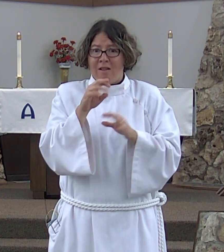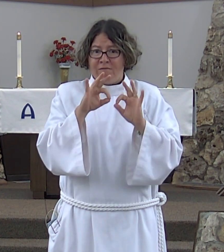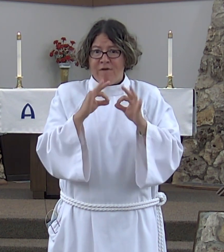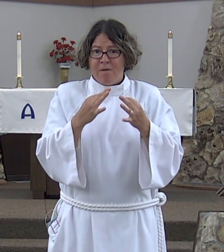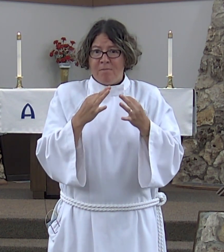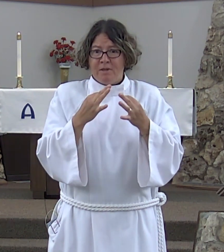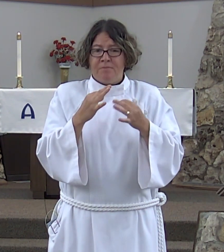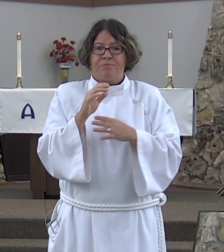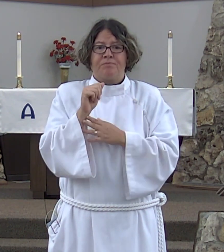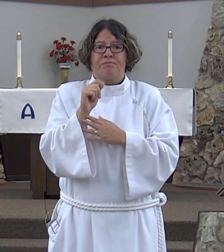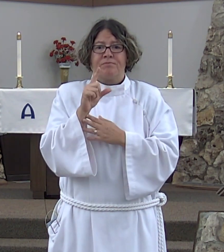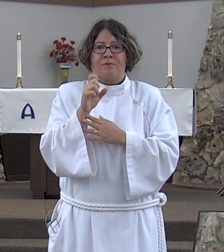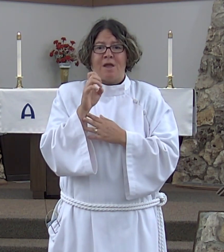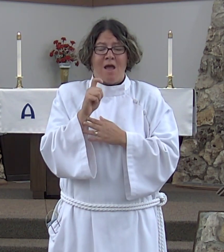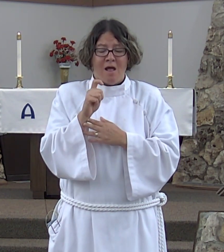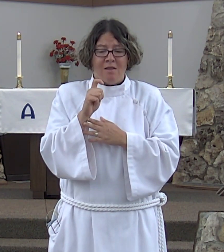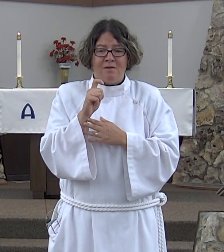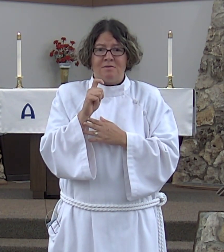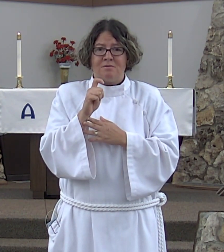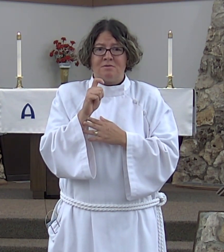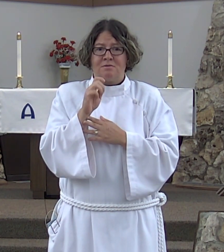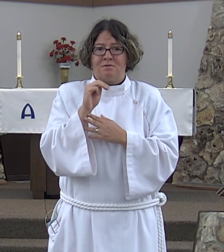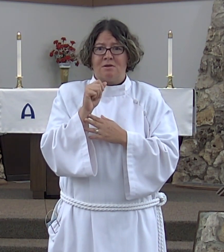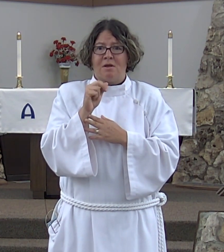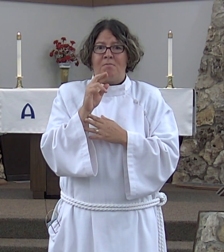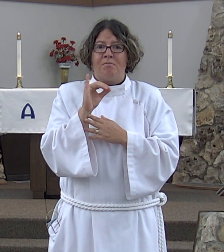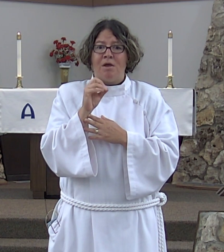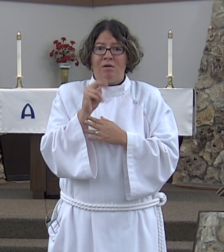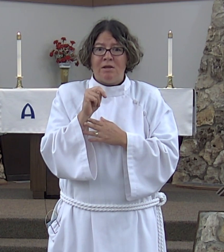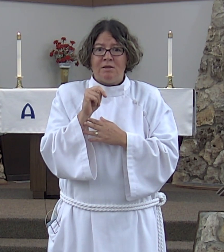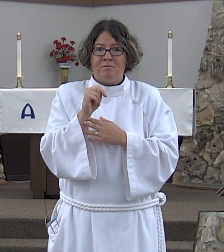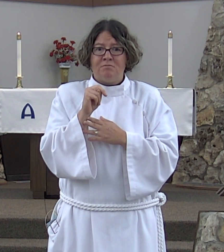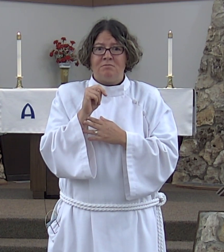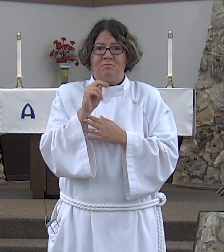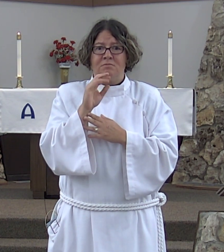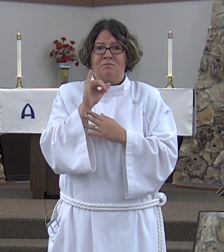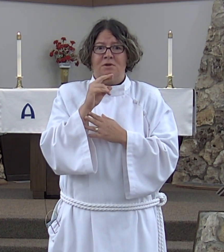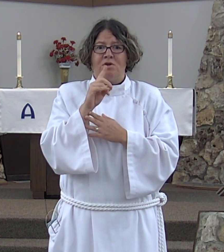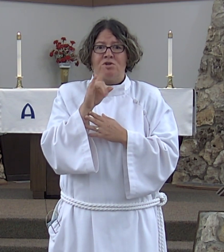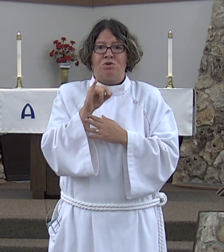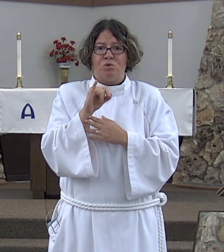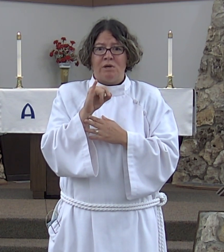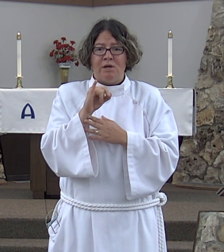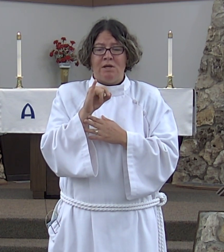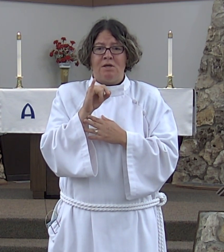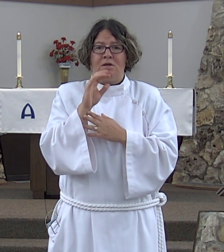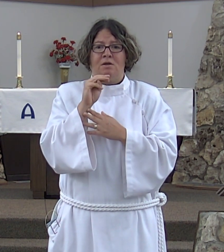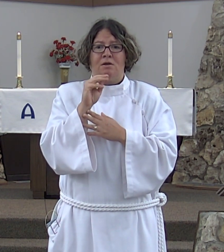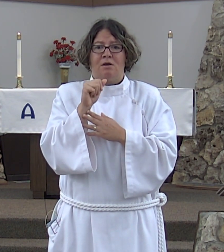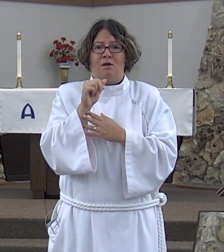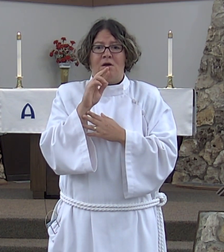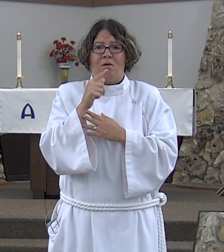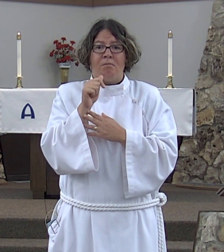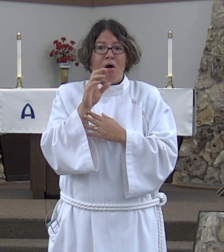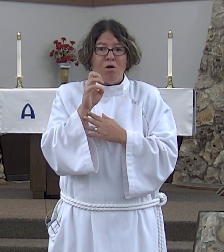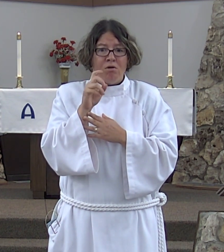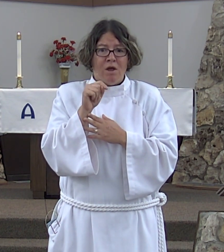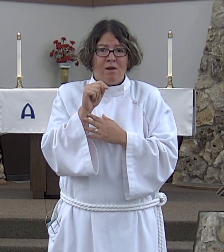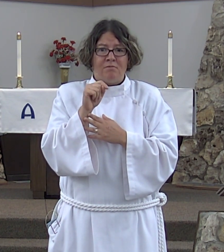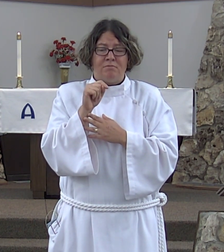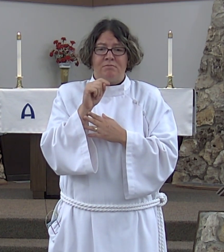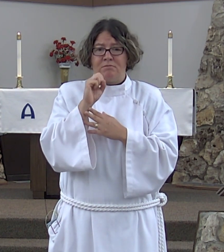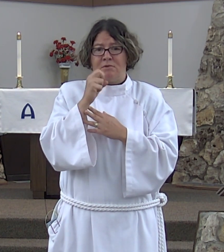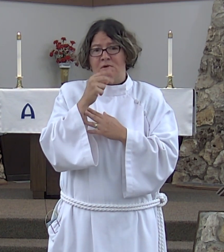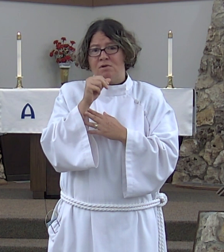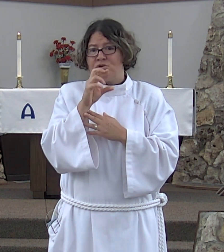The Allen family, Alex, Marion, Judy,